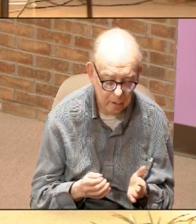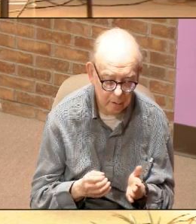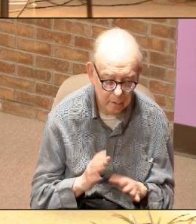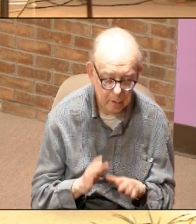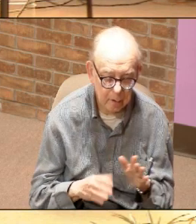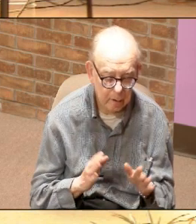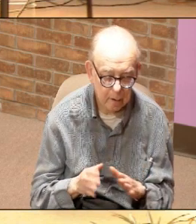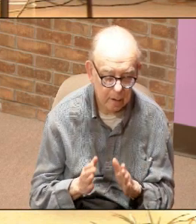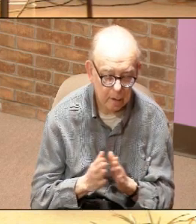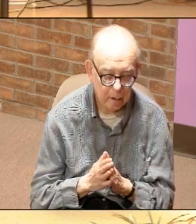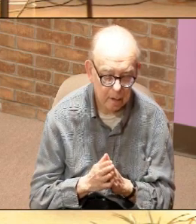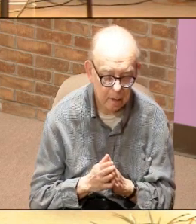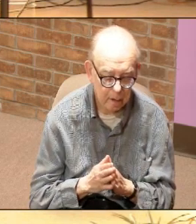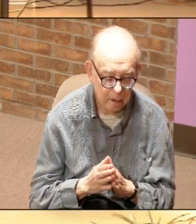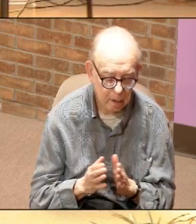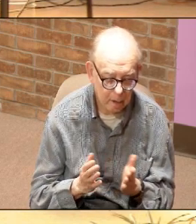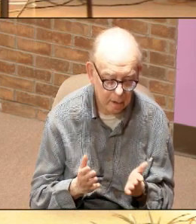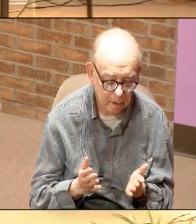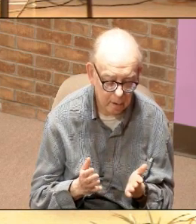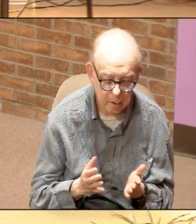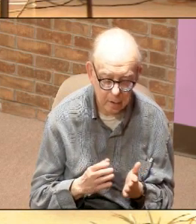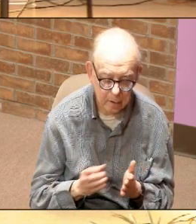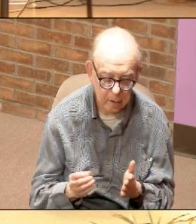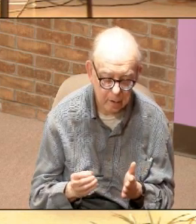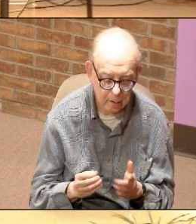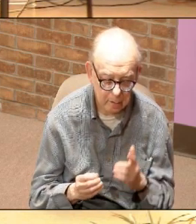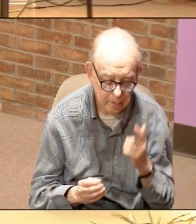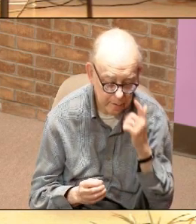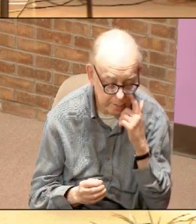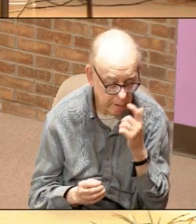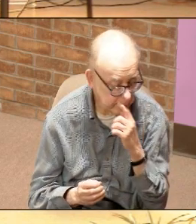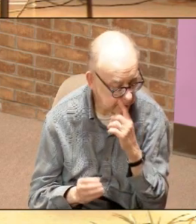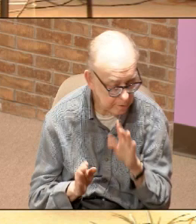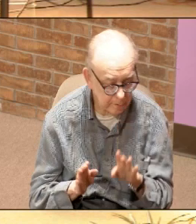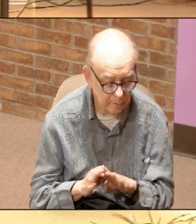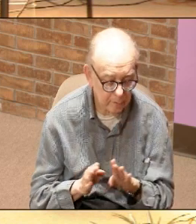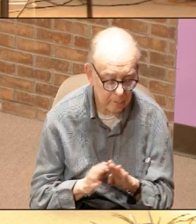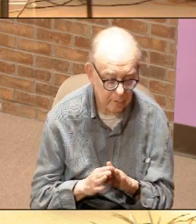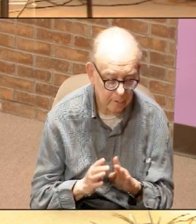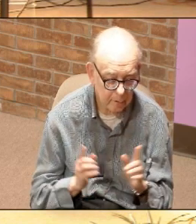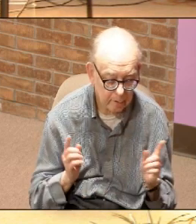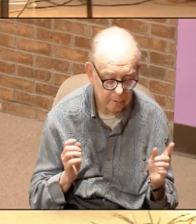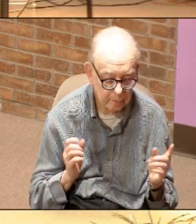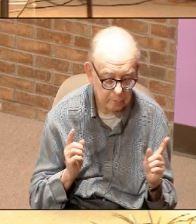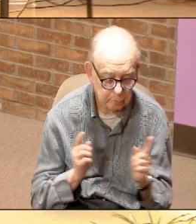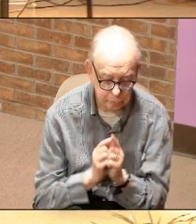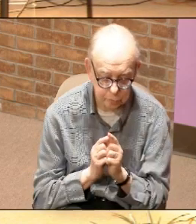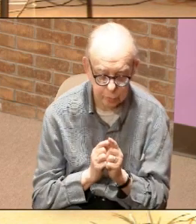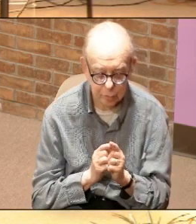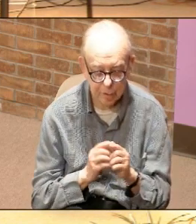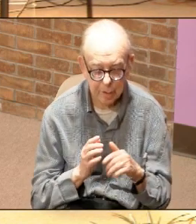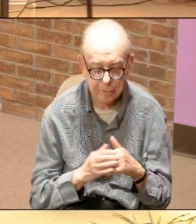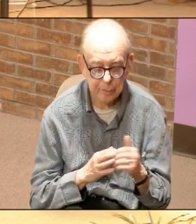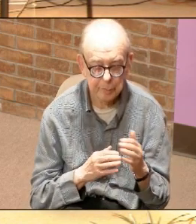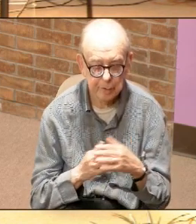you were walking and praying, and you had your head, and you had your eyes closed, and you ran into a building,